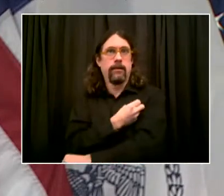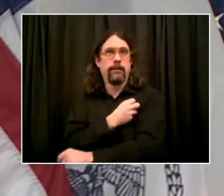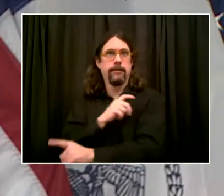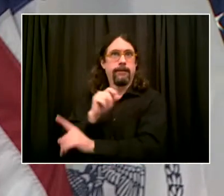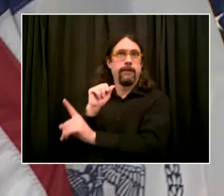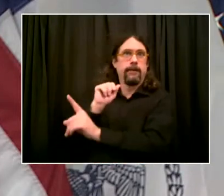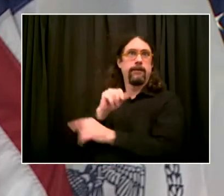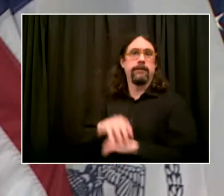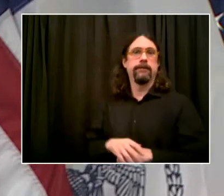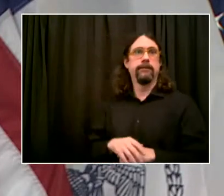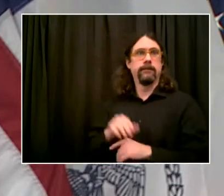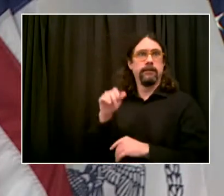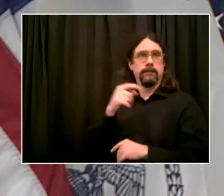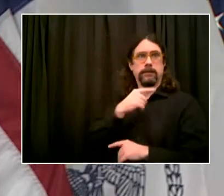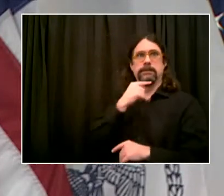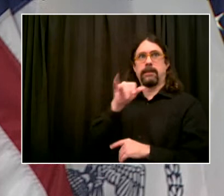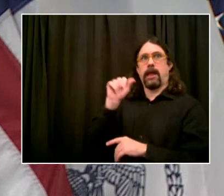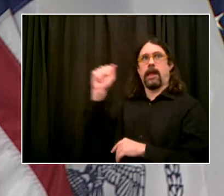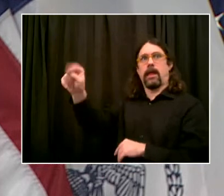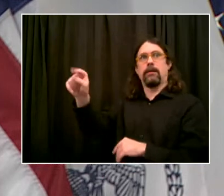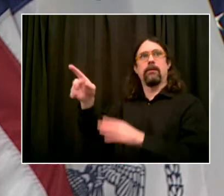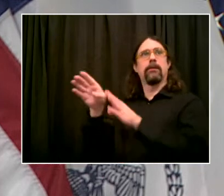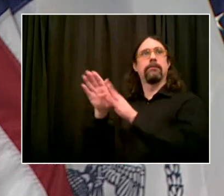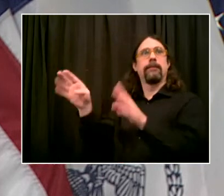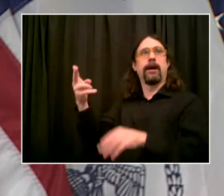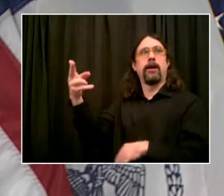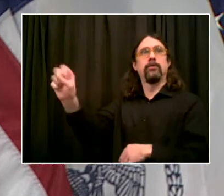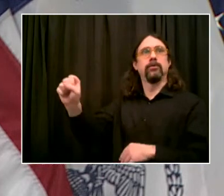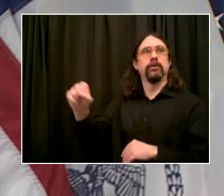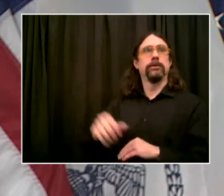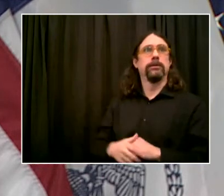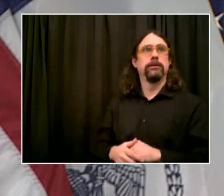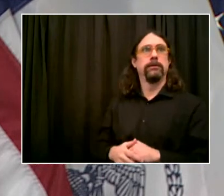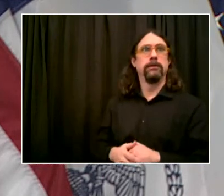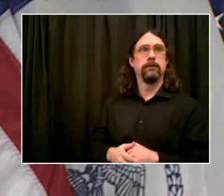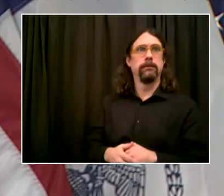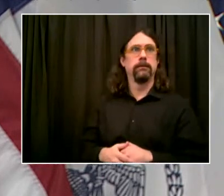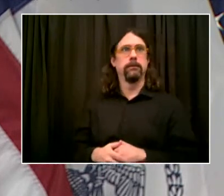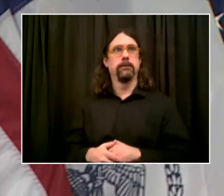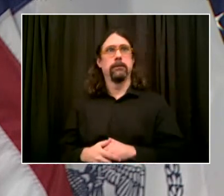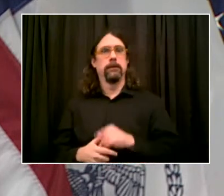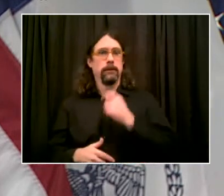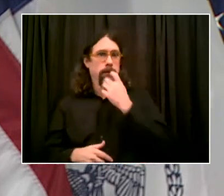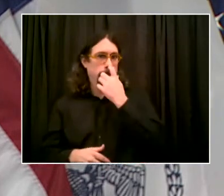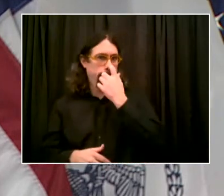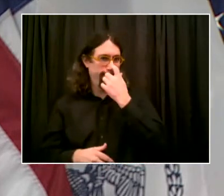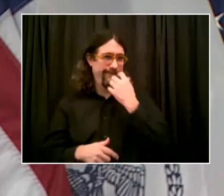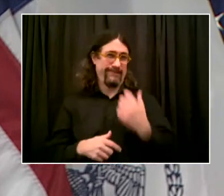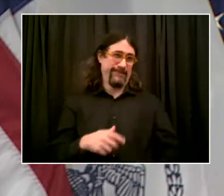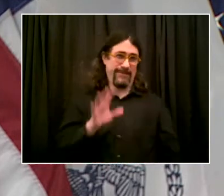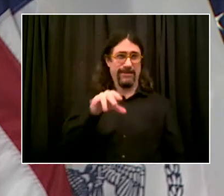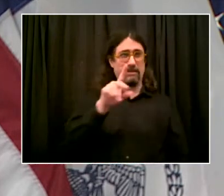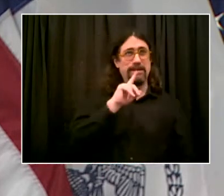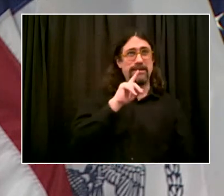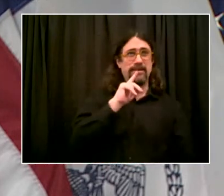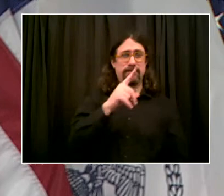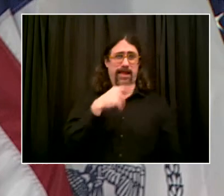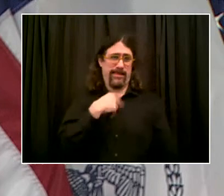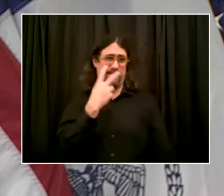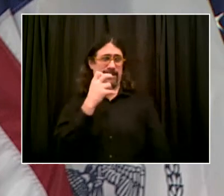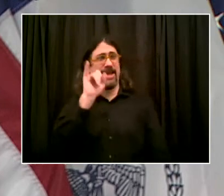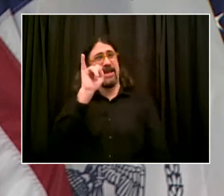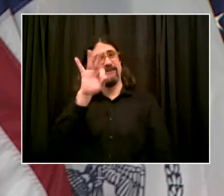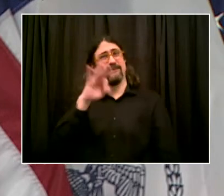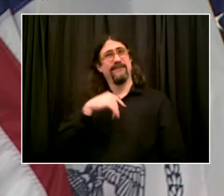instructor should have qualified unless there's some other factor there. And that should have been caught in the application process.